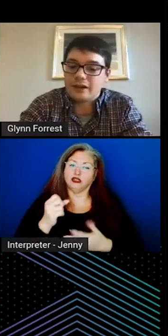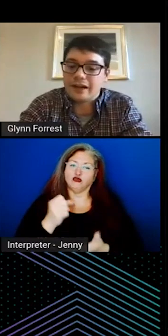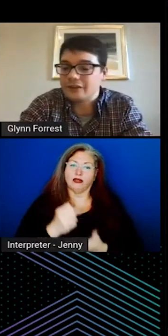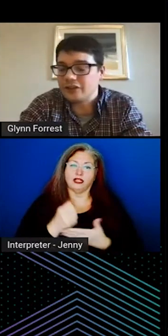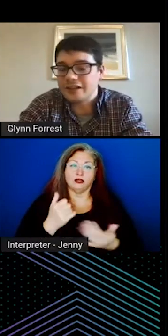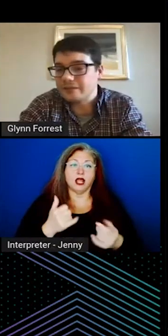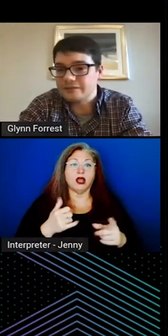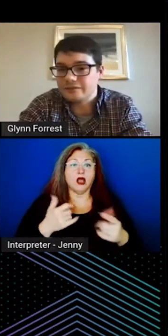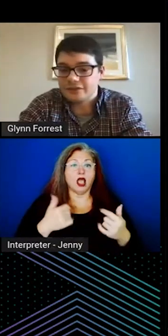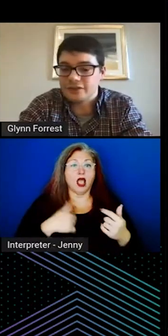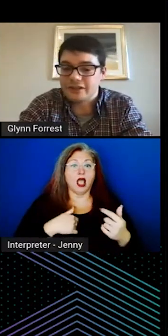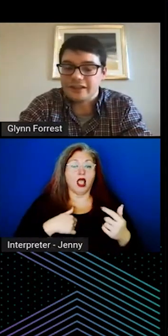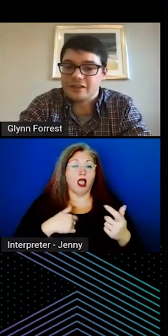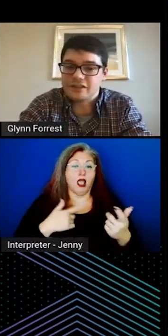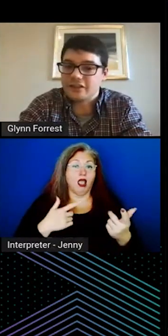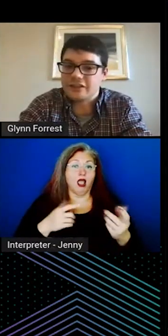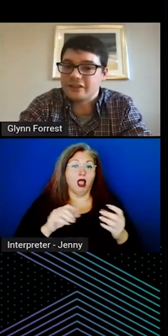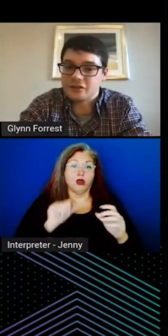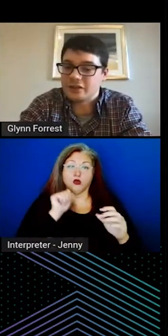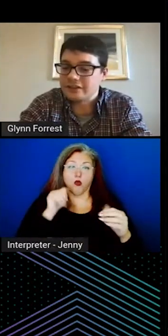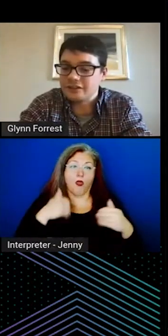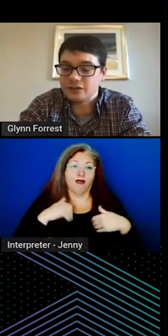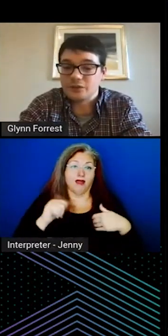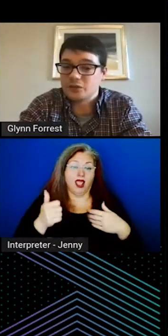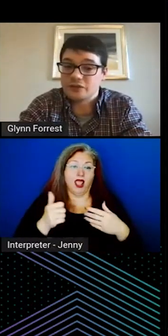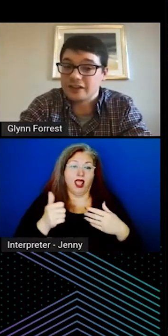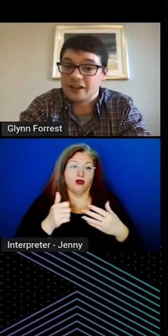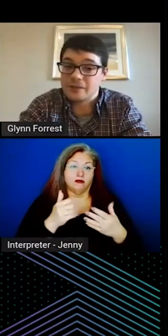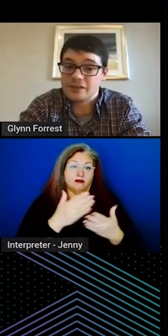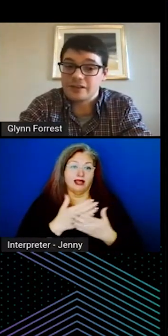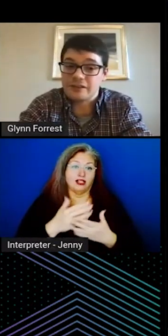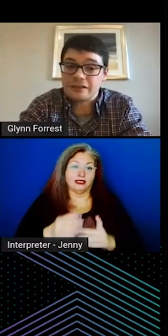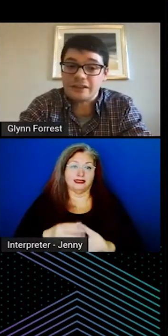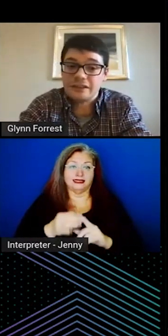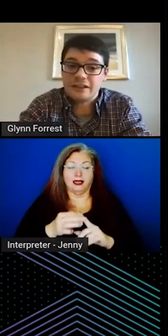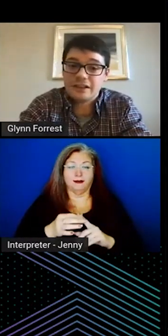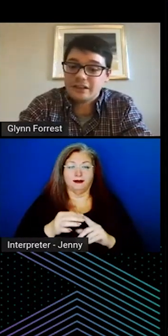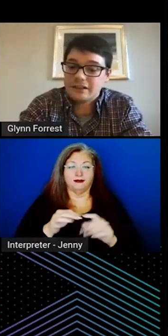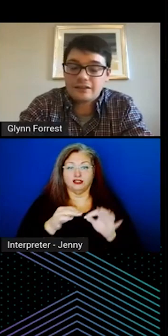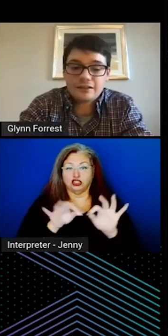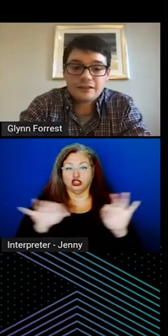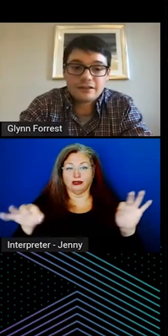So I haven't got any further validation other than a string, so I'm just going to write garbage in here.